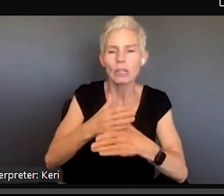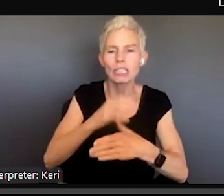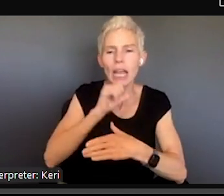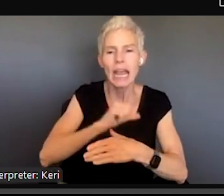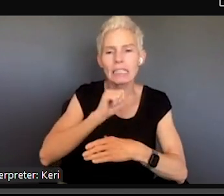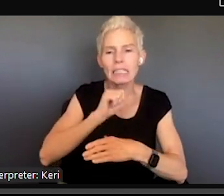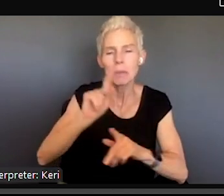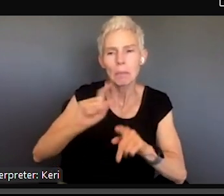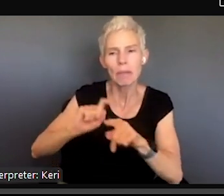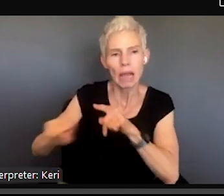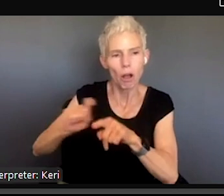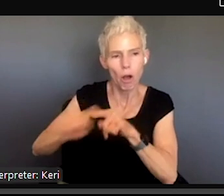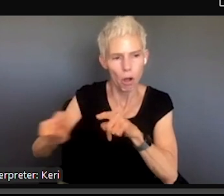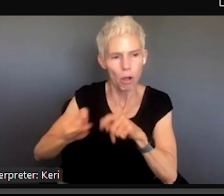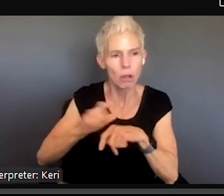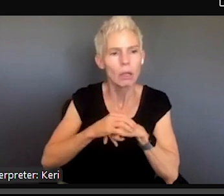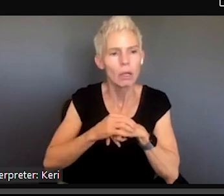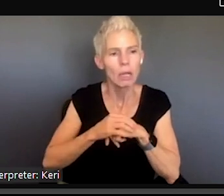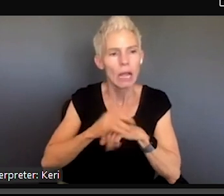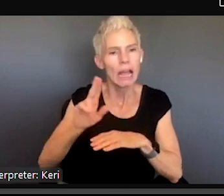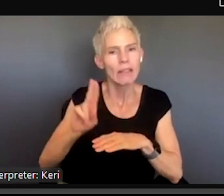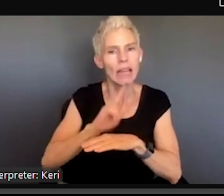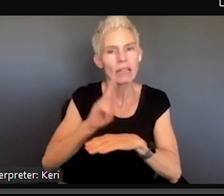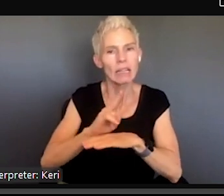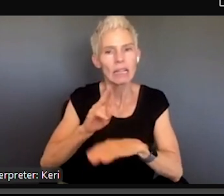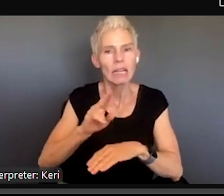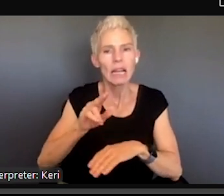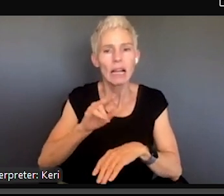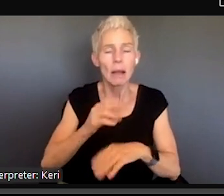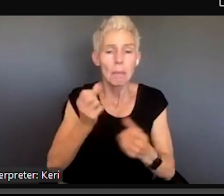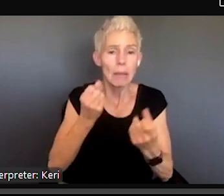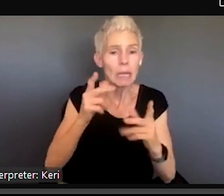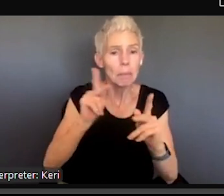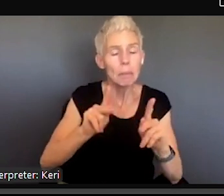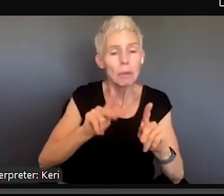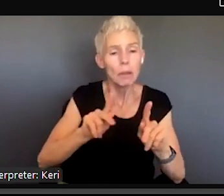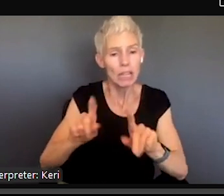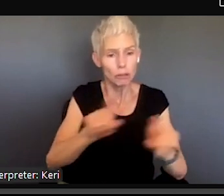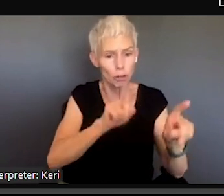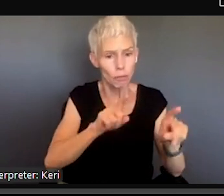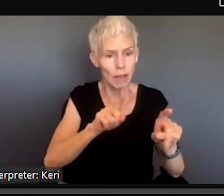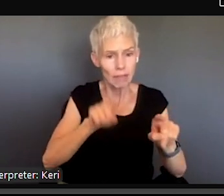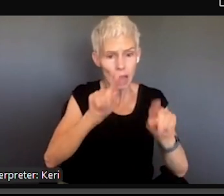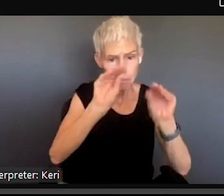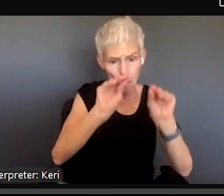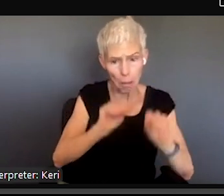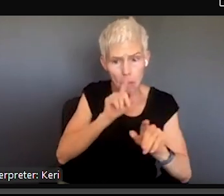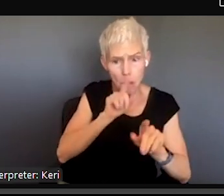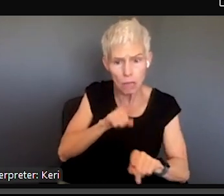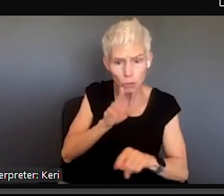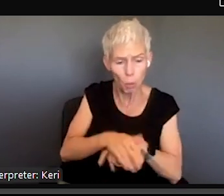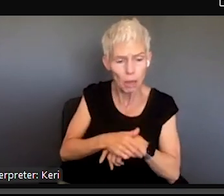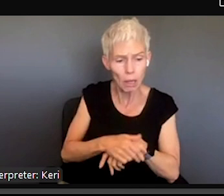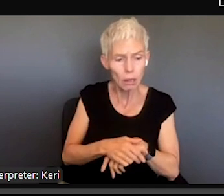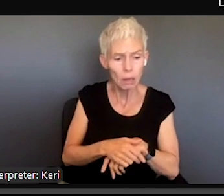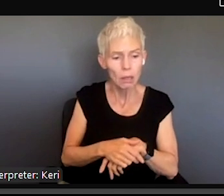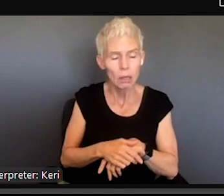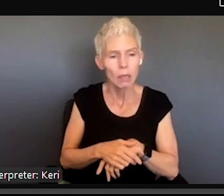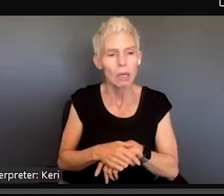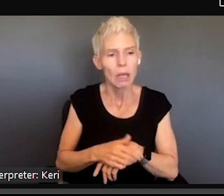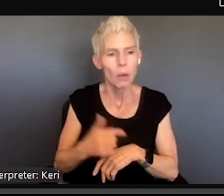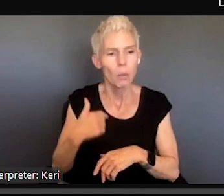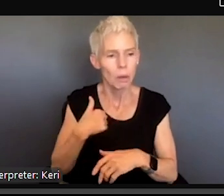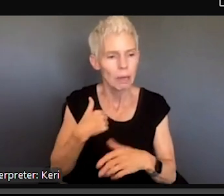huge satisfaction rate. We have a lot of people actually answer the satisfaction survey. We've had almost 80, we've probably